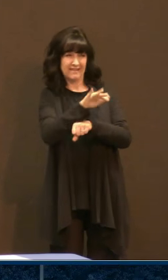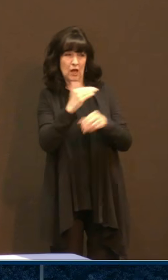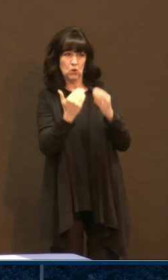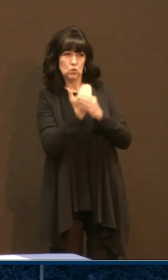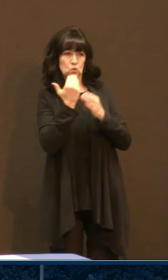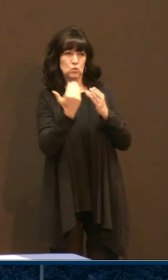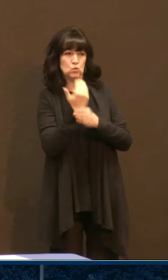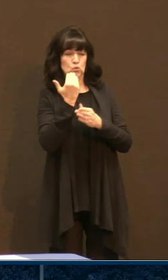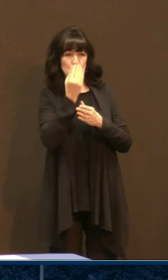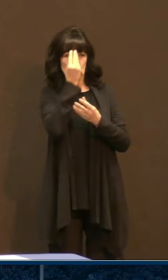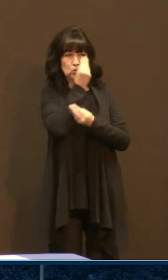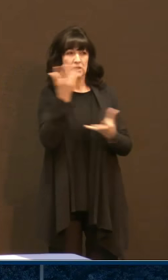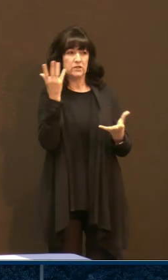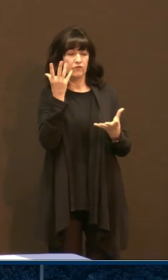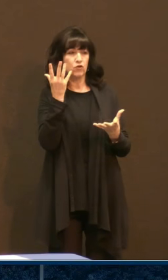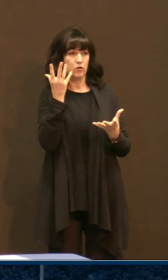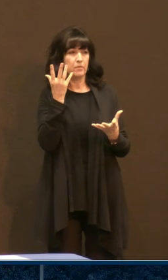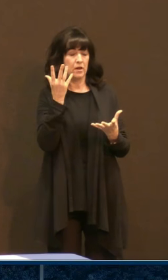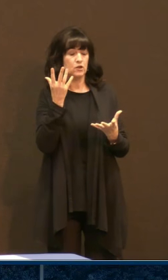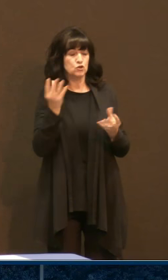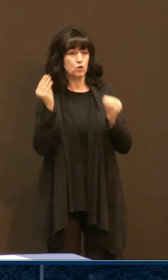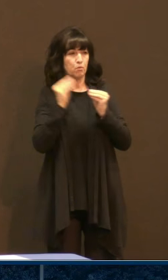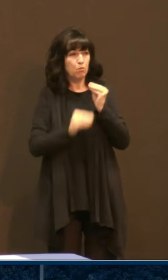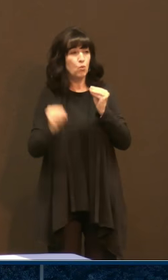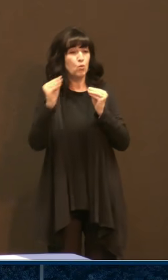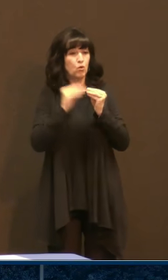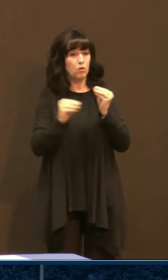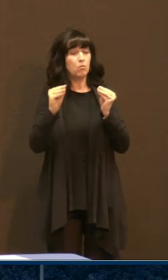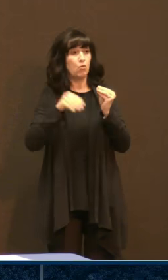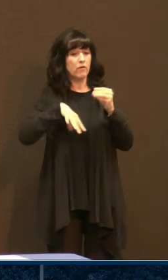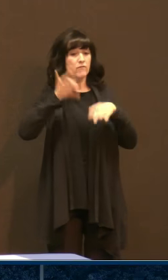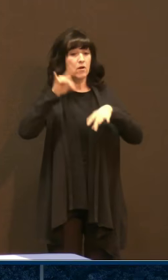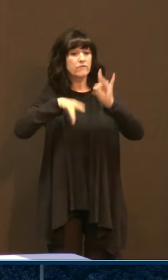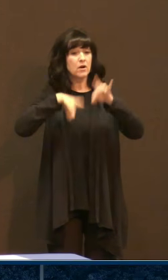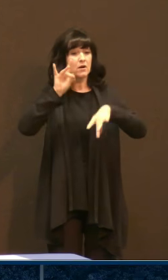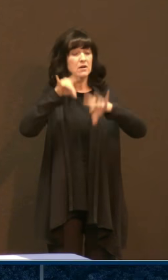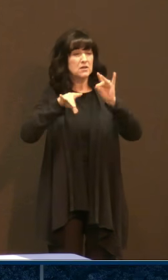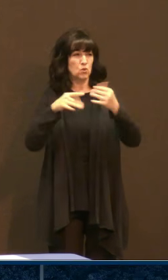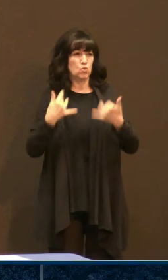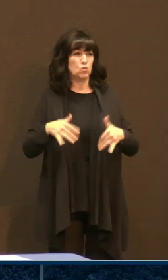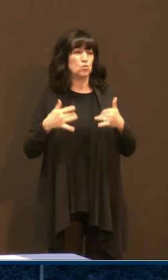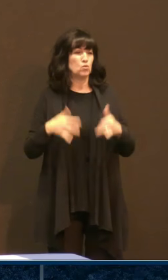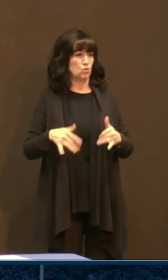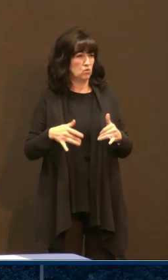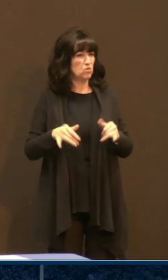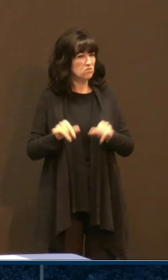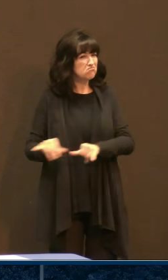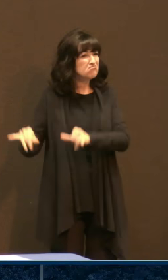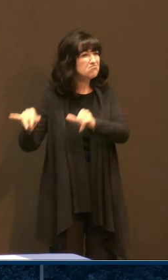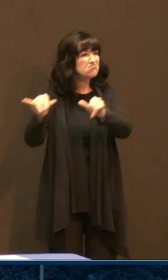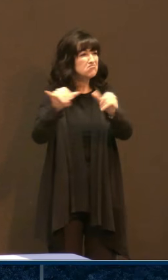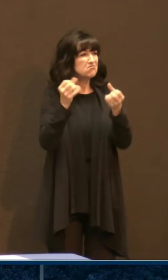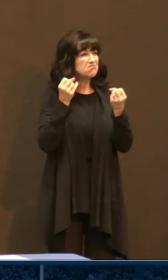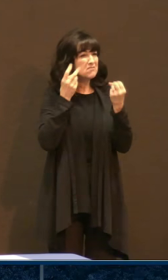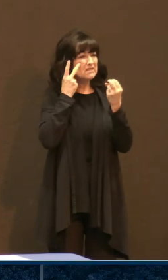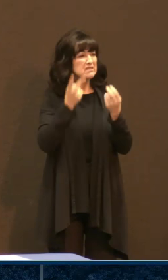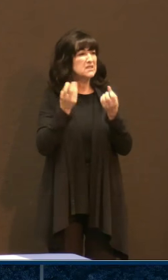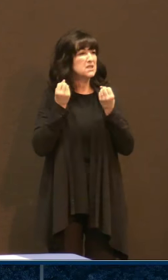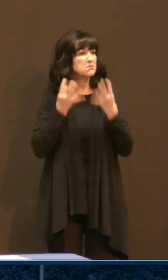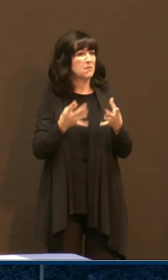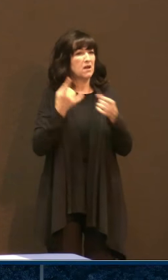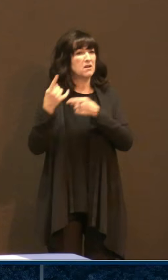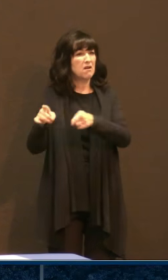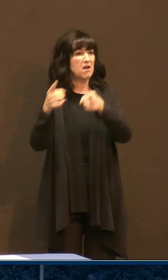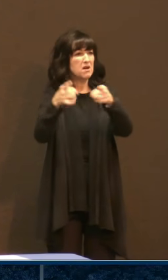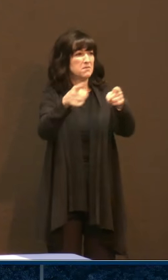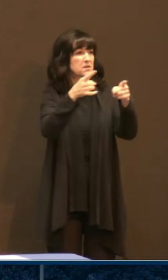been evolving, obviously, but recognizing how common asymptomatic spread is, and with some of the testing